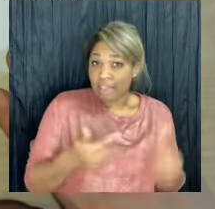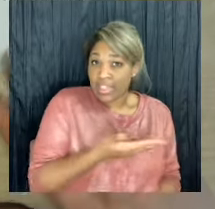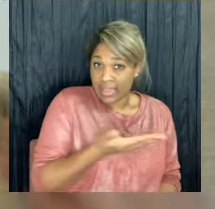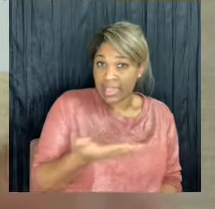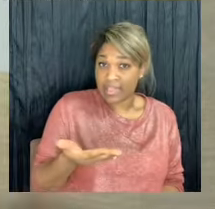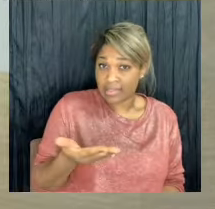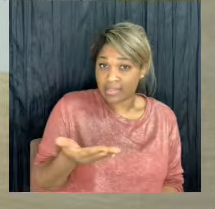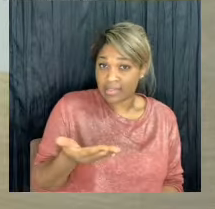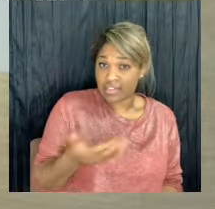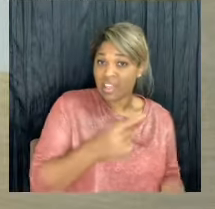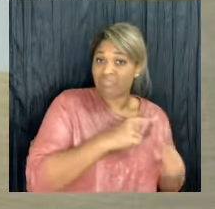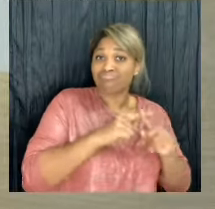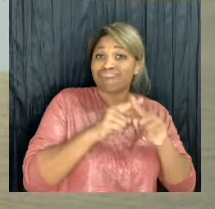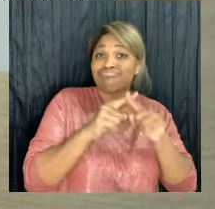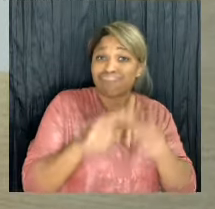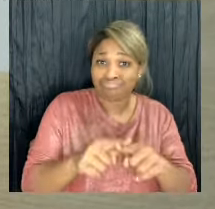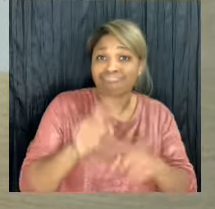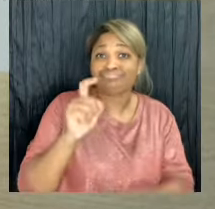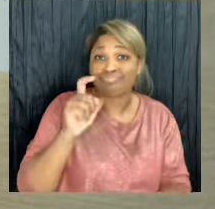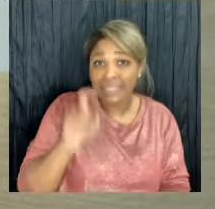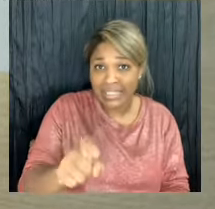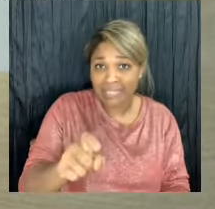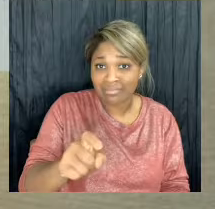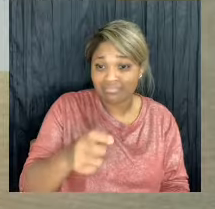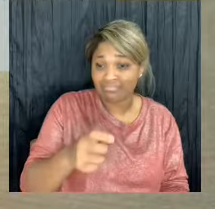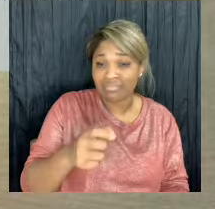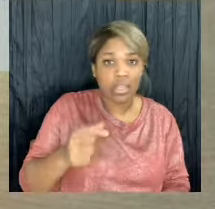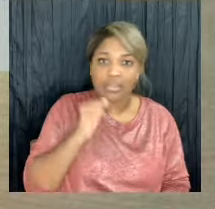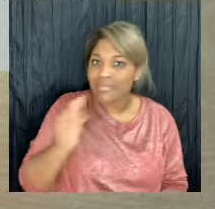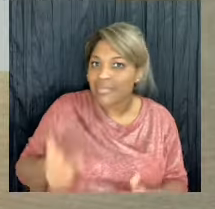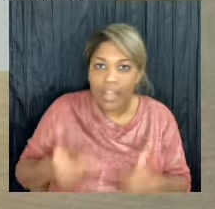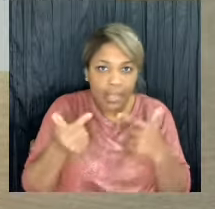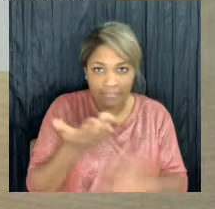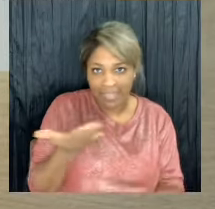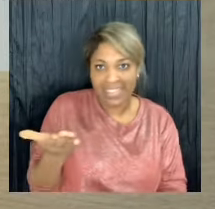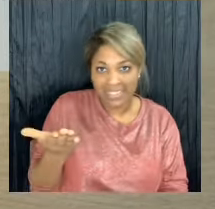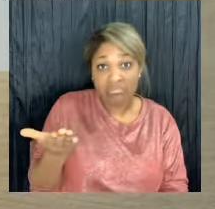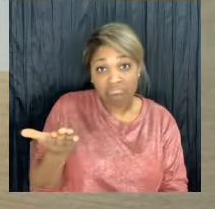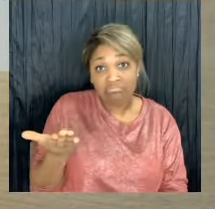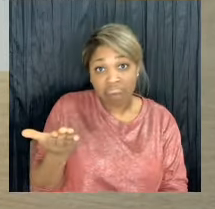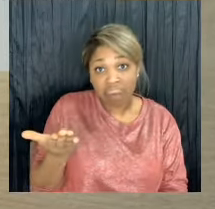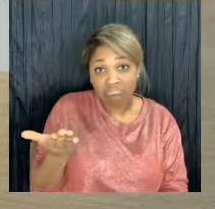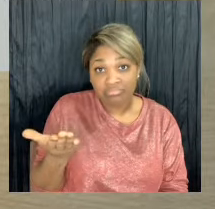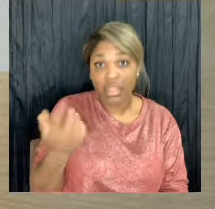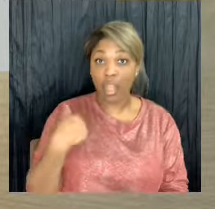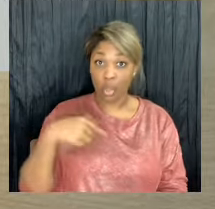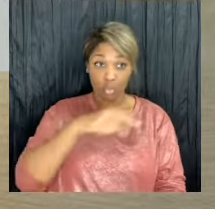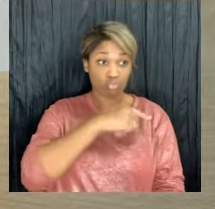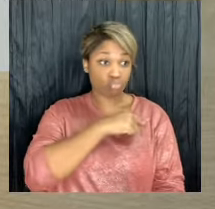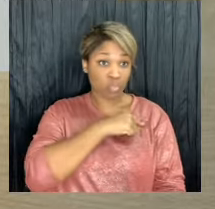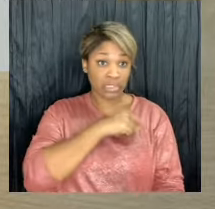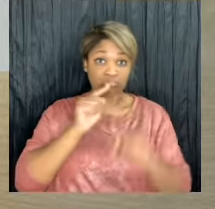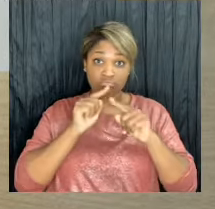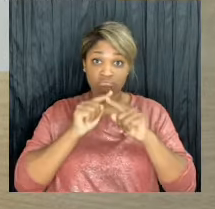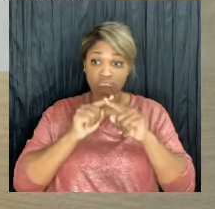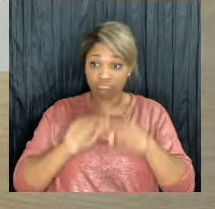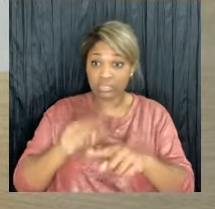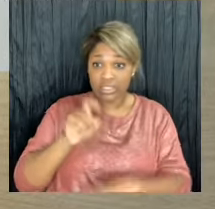things depend on non-living things. We all depend on